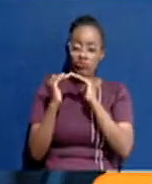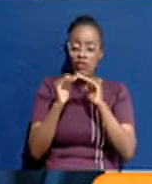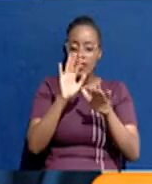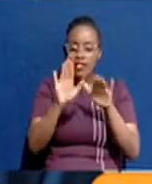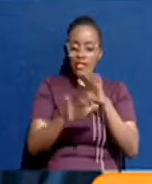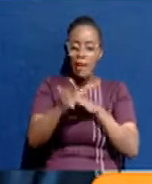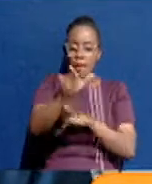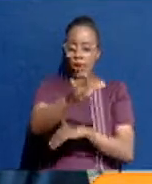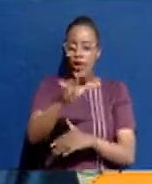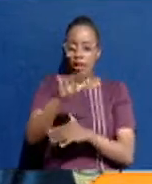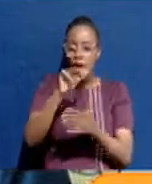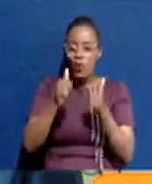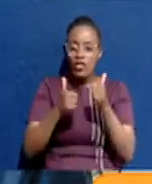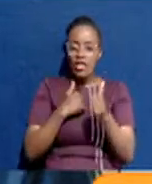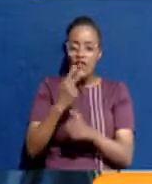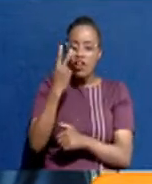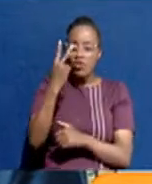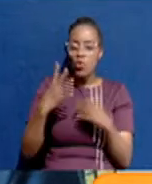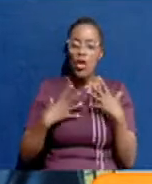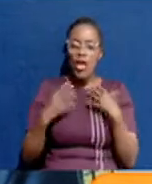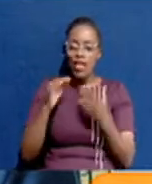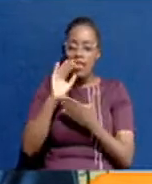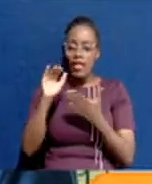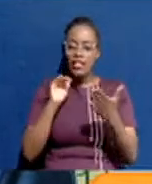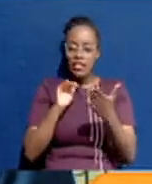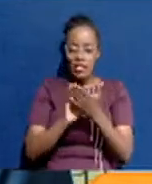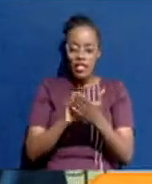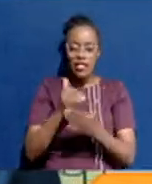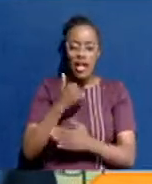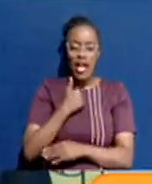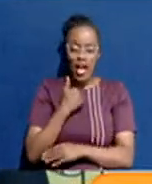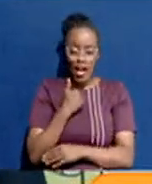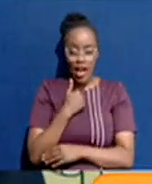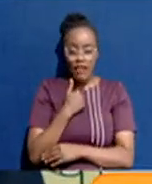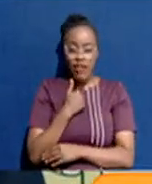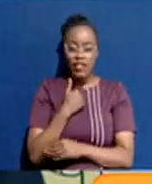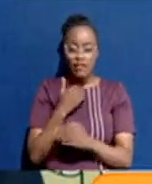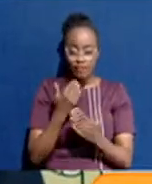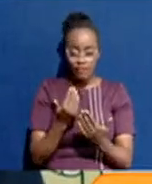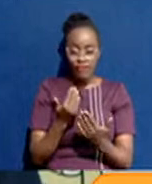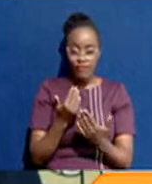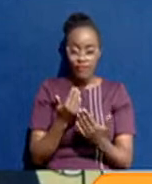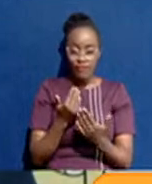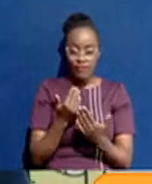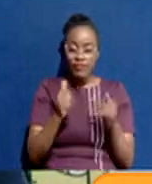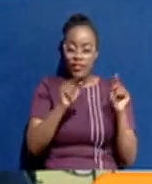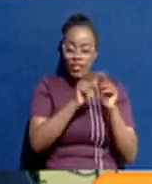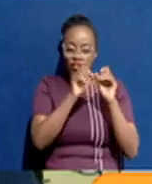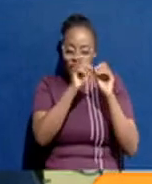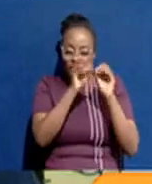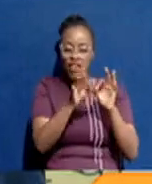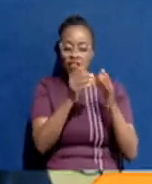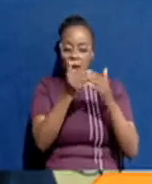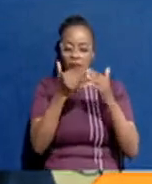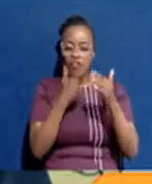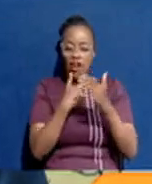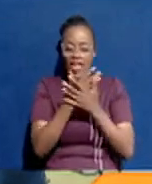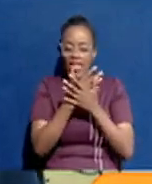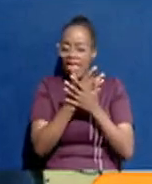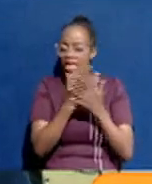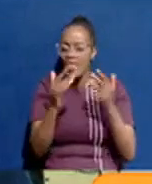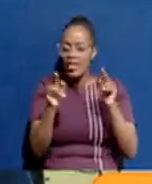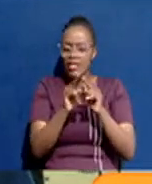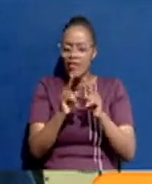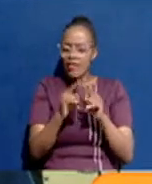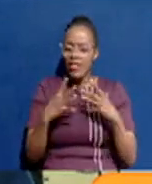sublocation, which has got two health centers. But in this school, if it ever has anything like a